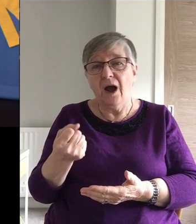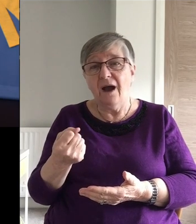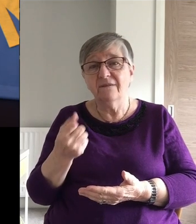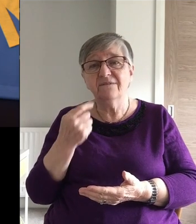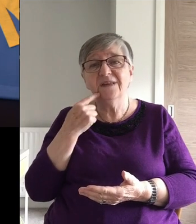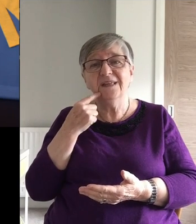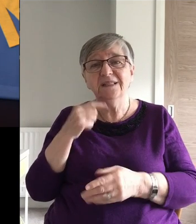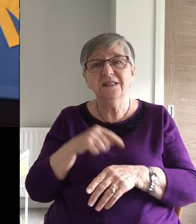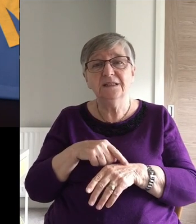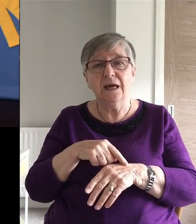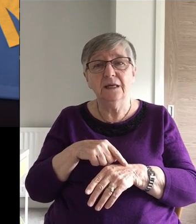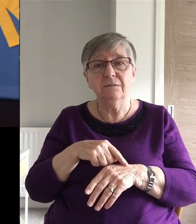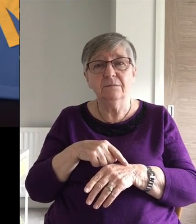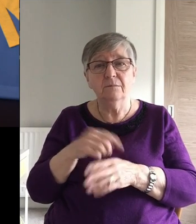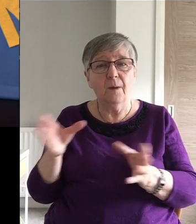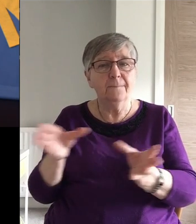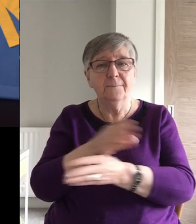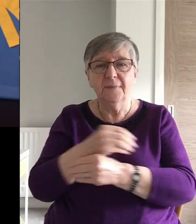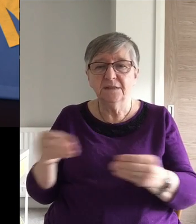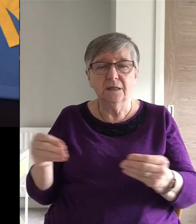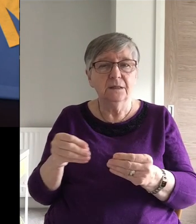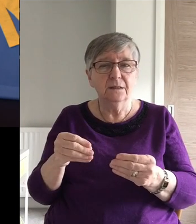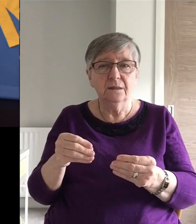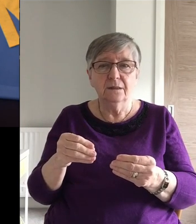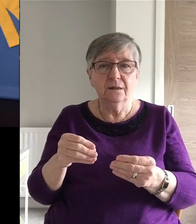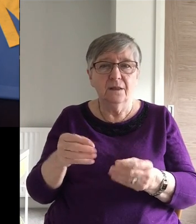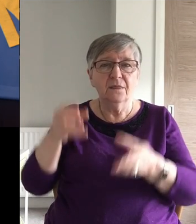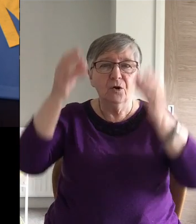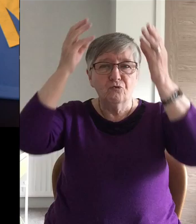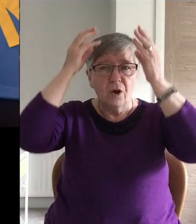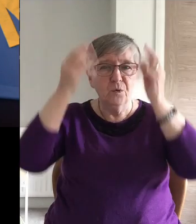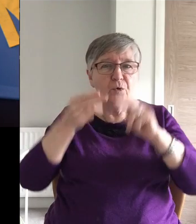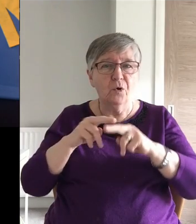having an easy time but missing out on the crown of life.